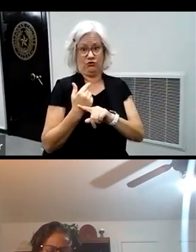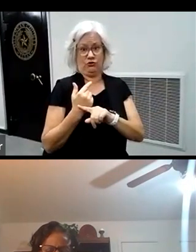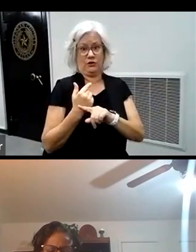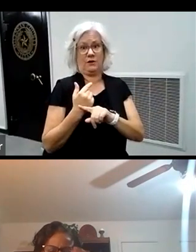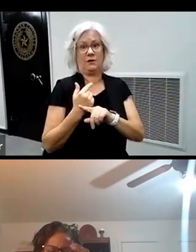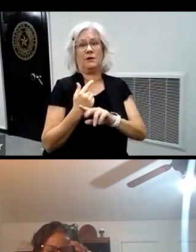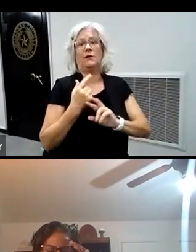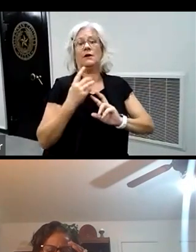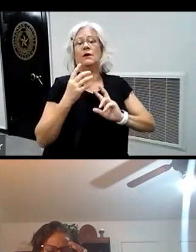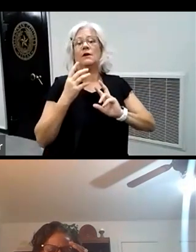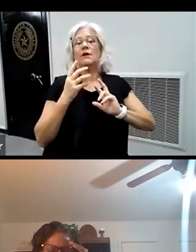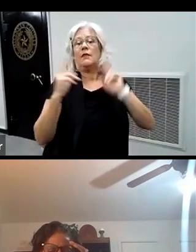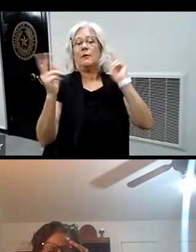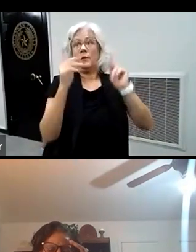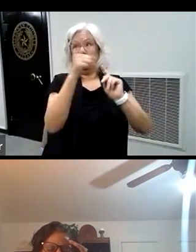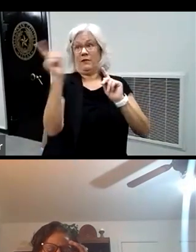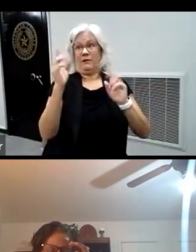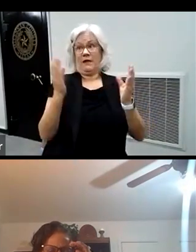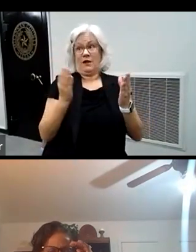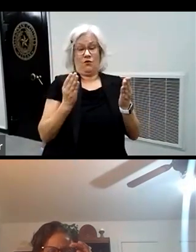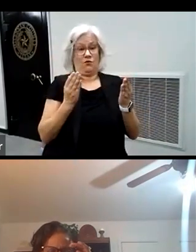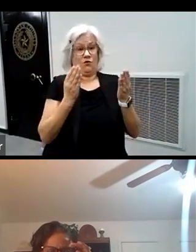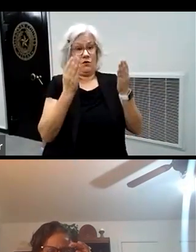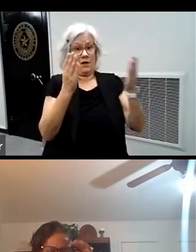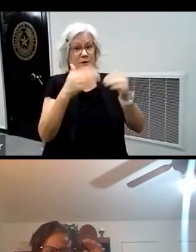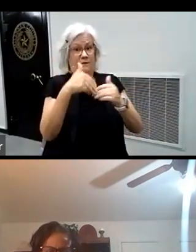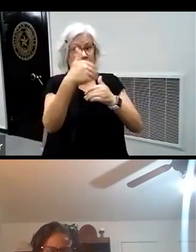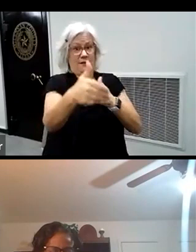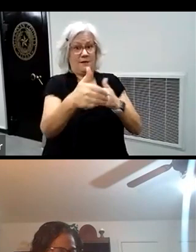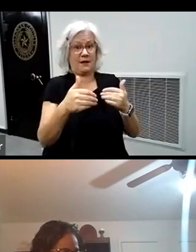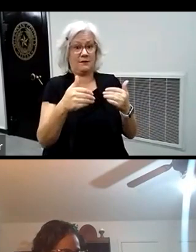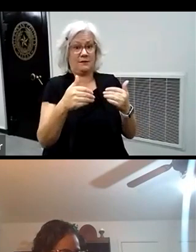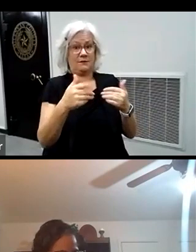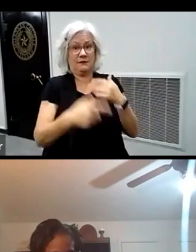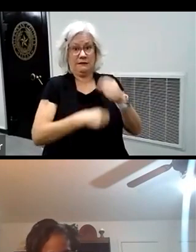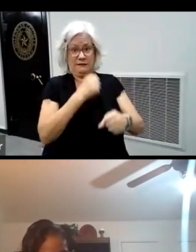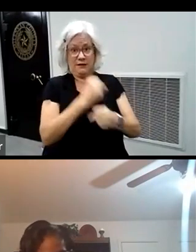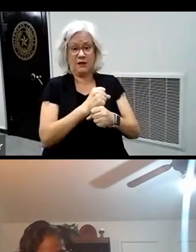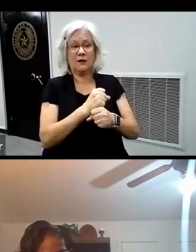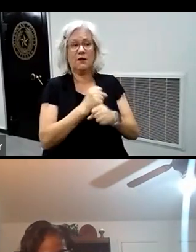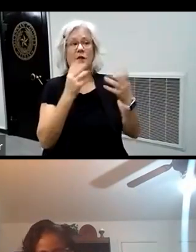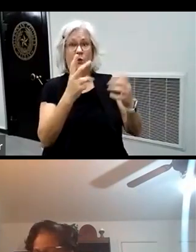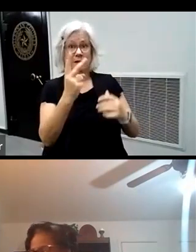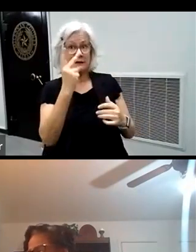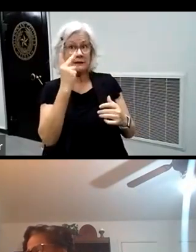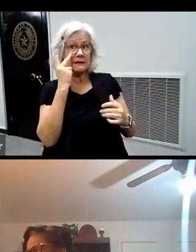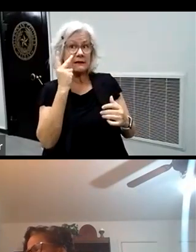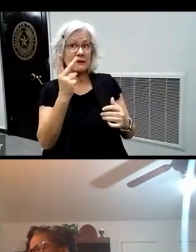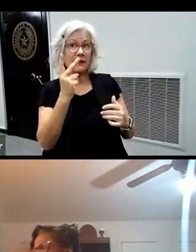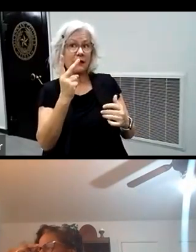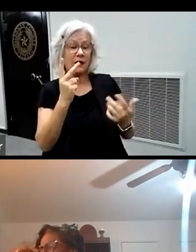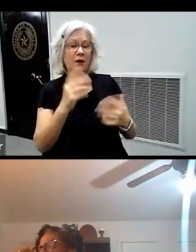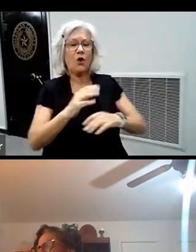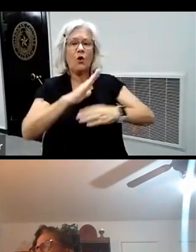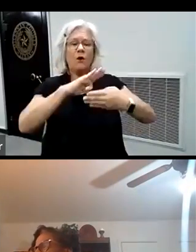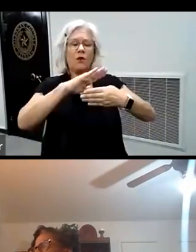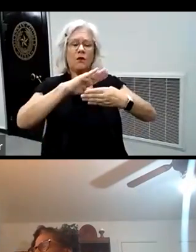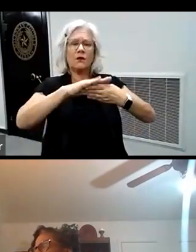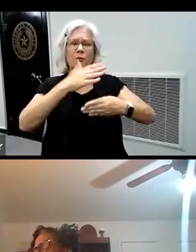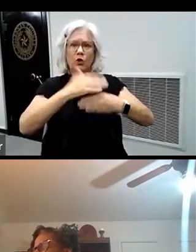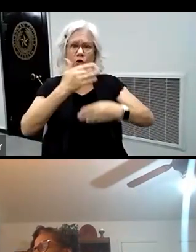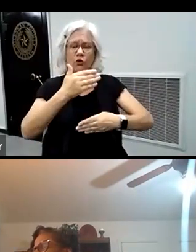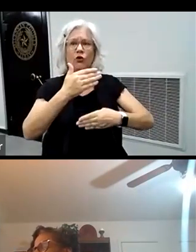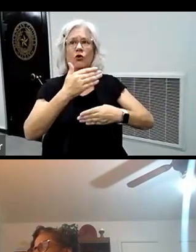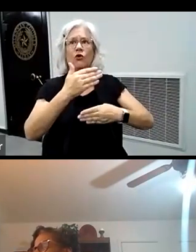bar. They've made their recommendations for the next fiscal year. They would like to see upgraded desktops and larger monitors at the